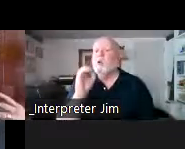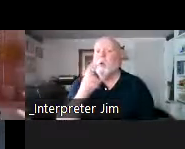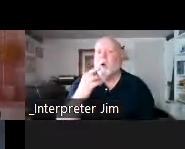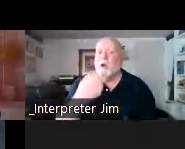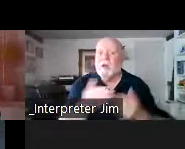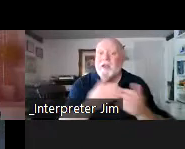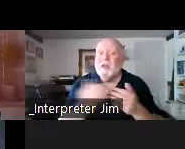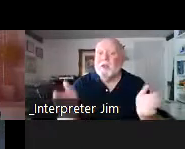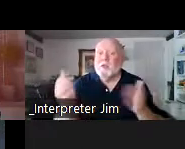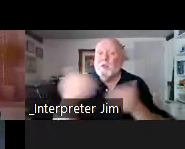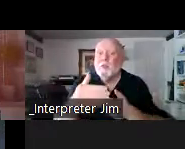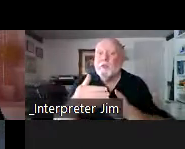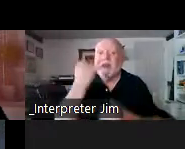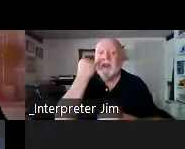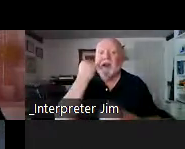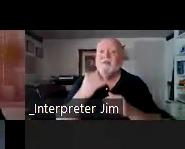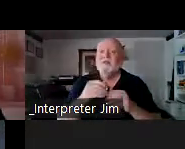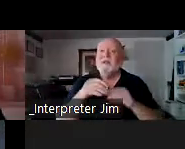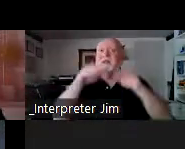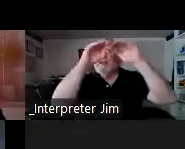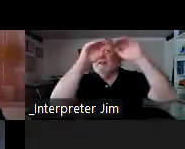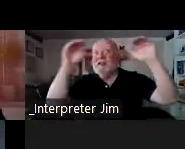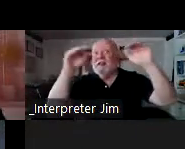It unlocks their thinking. They actually